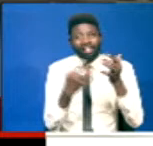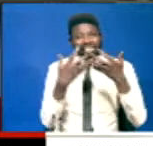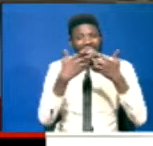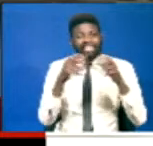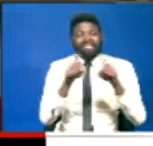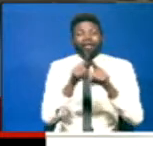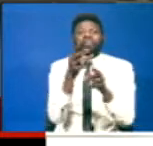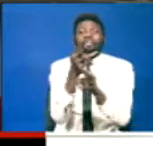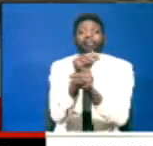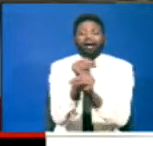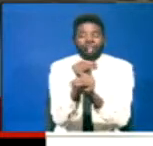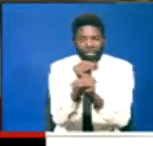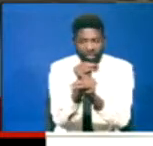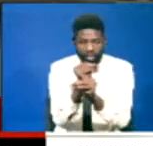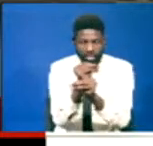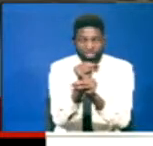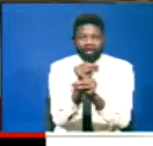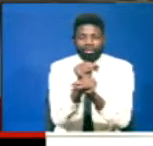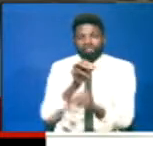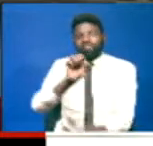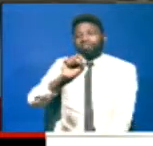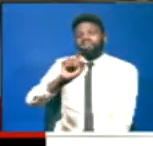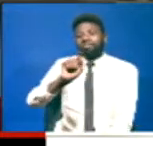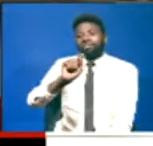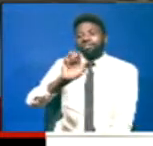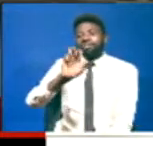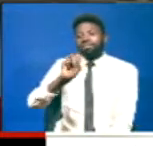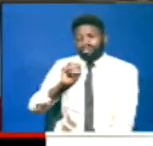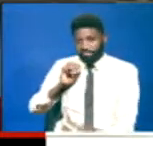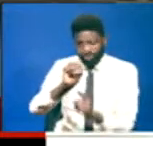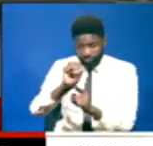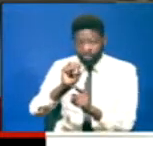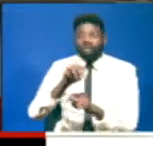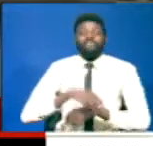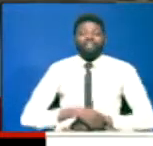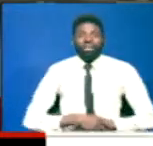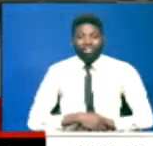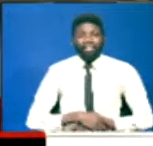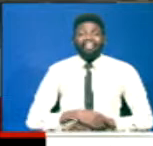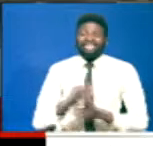mathematics, or STEM, curriculum. Some of the notable